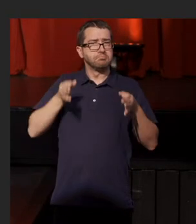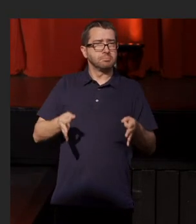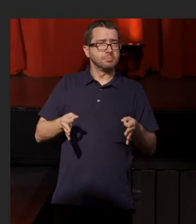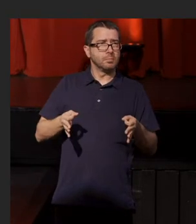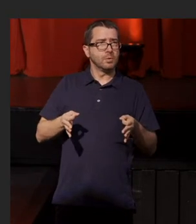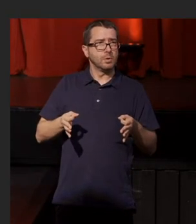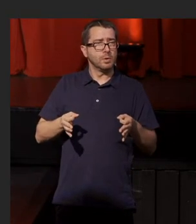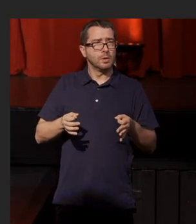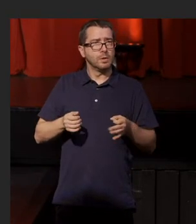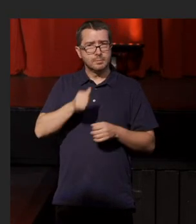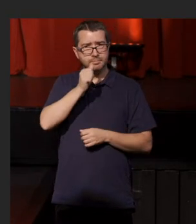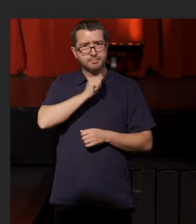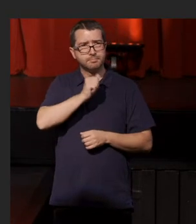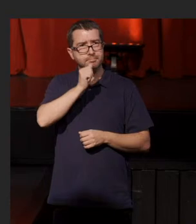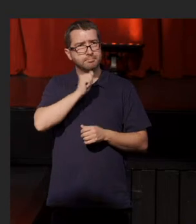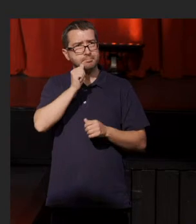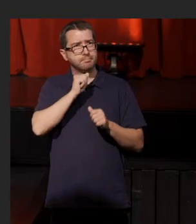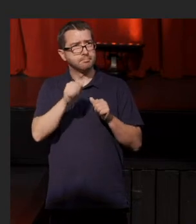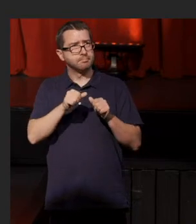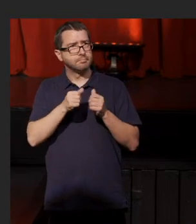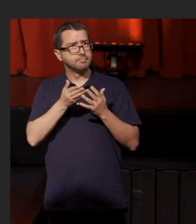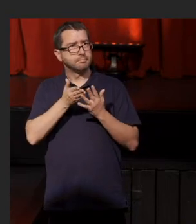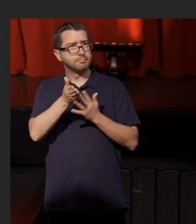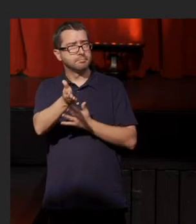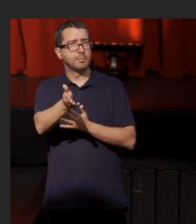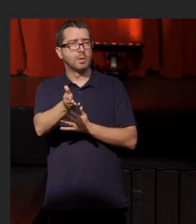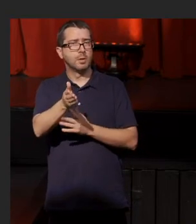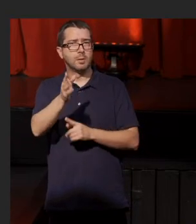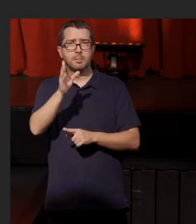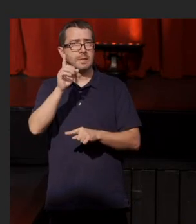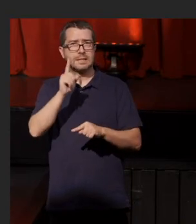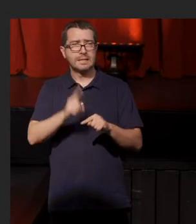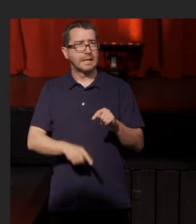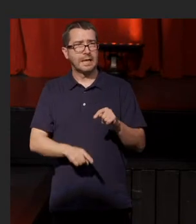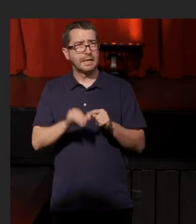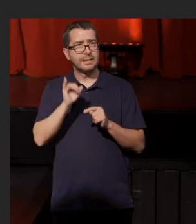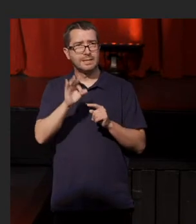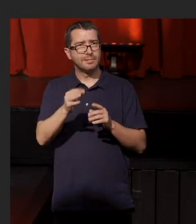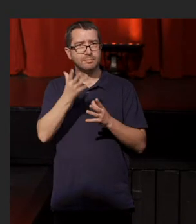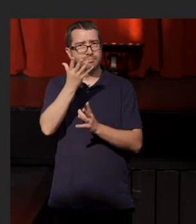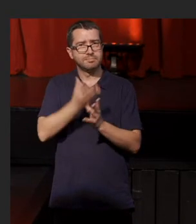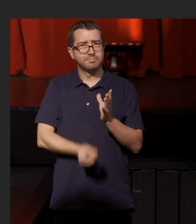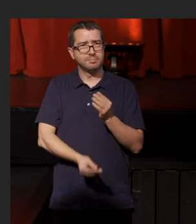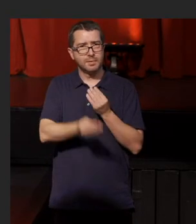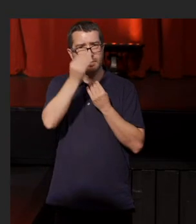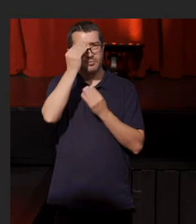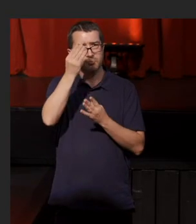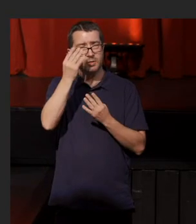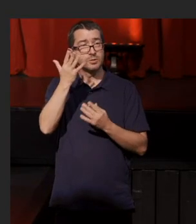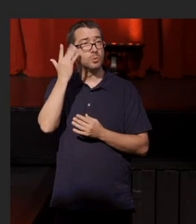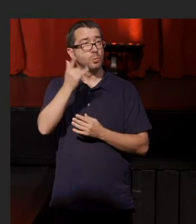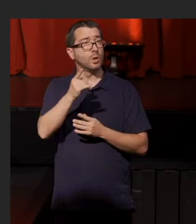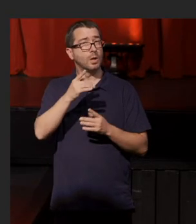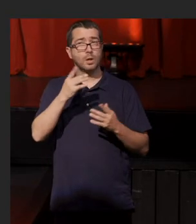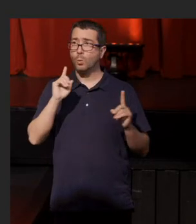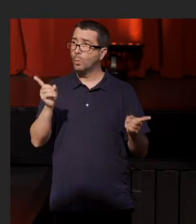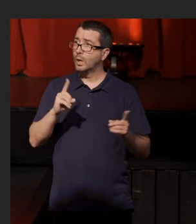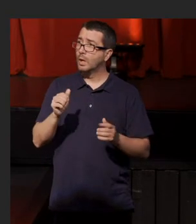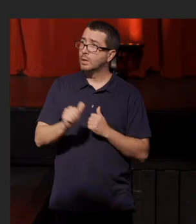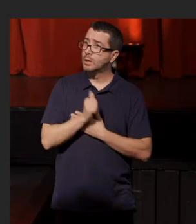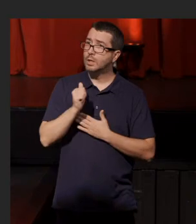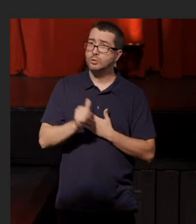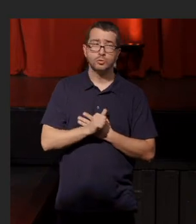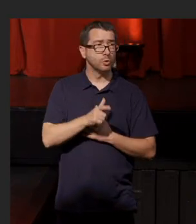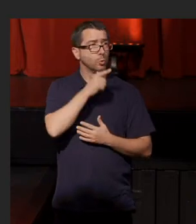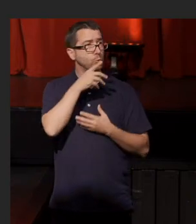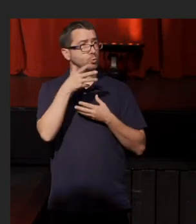but they cannot be vigilant if they are not informed, because they don't know what the dangers are and what to watch for and who to